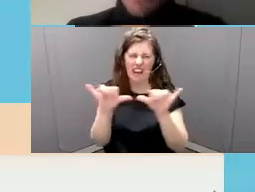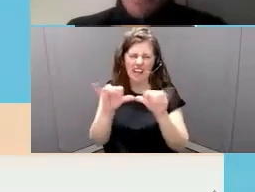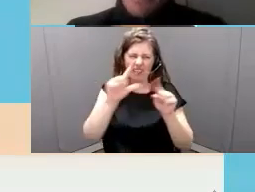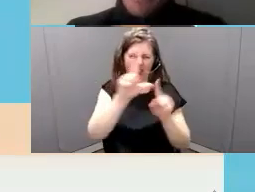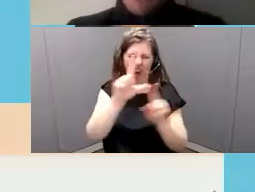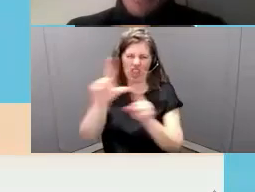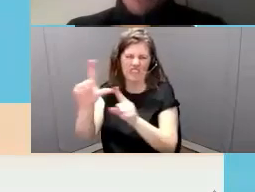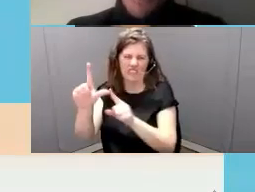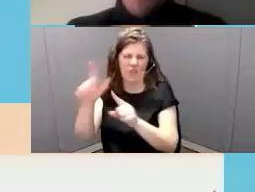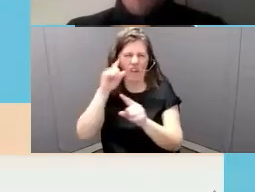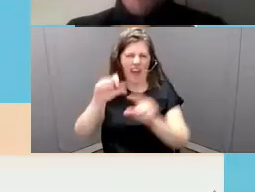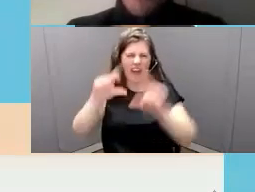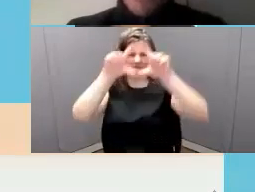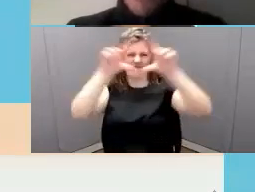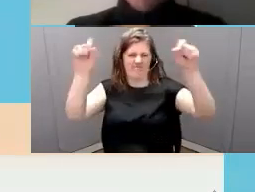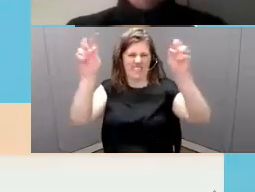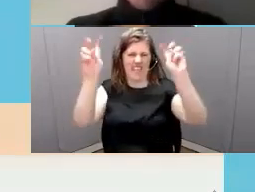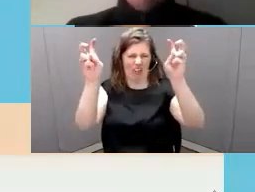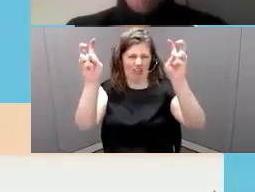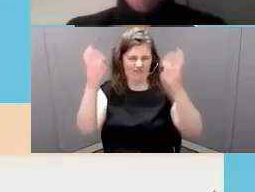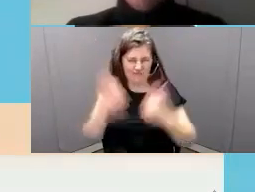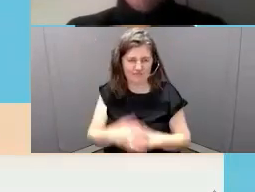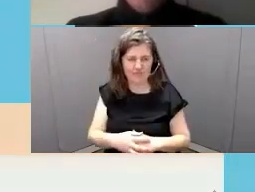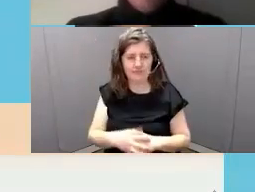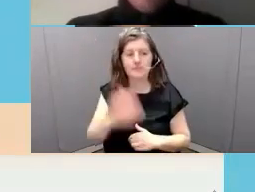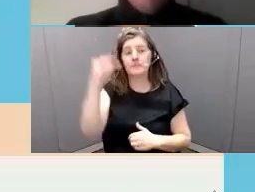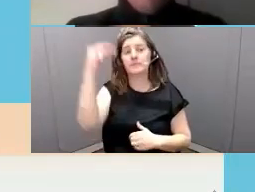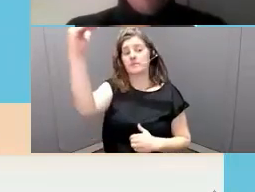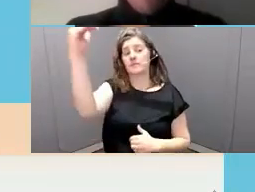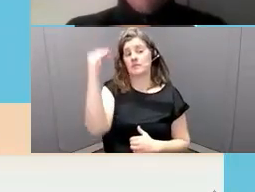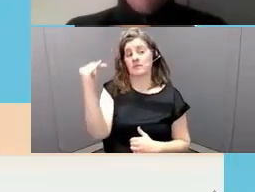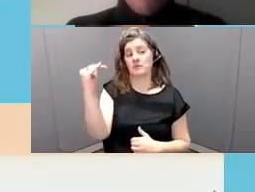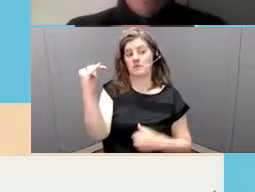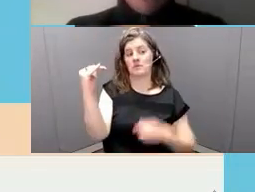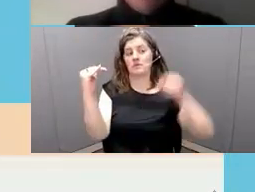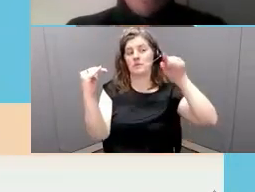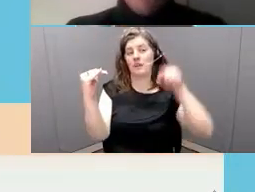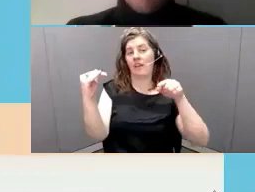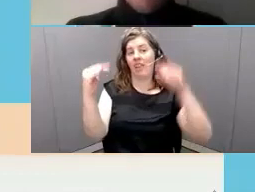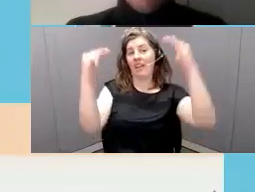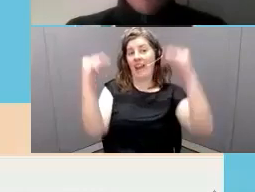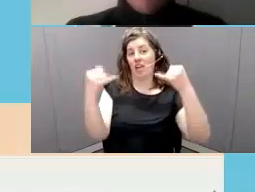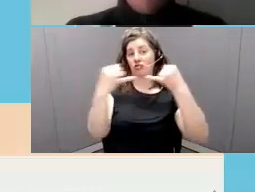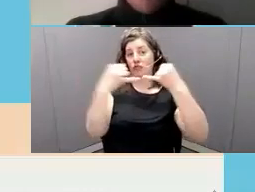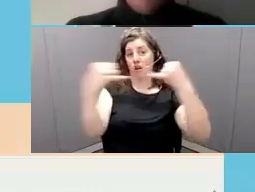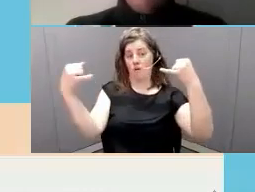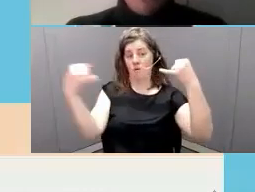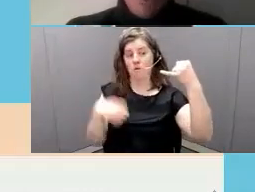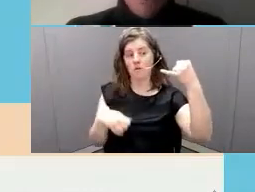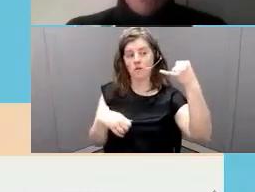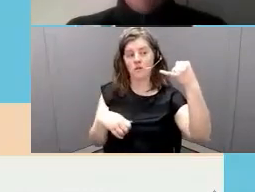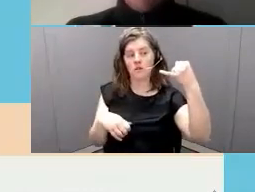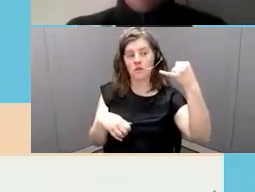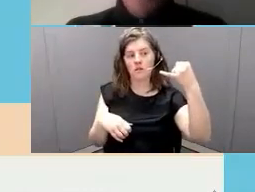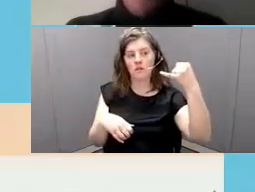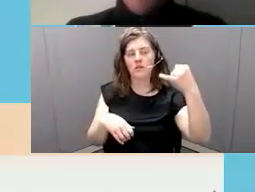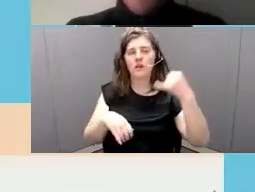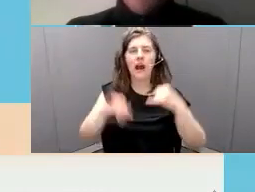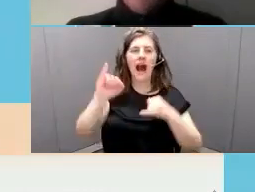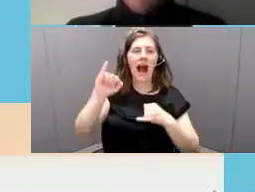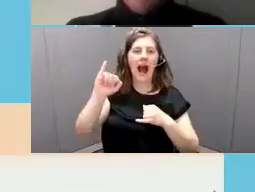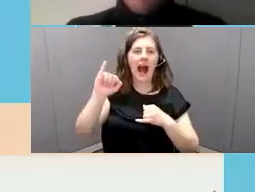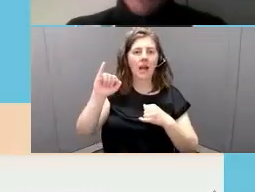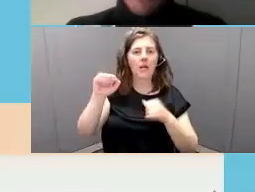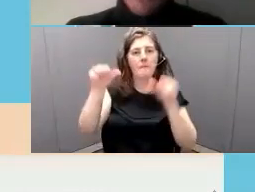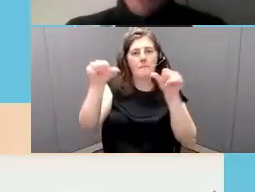this dedicated section. Same goes with the next row, which will be iPoster